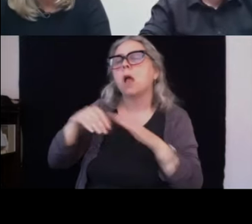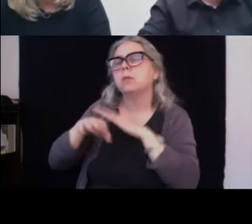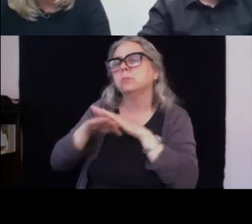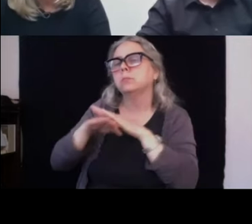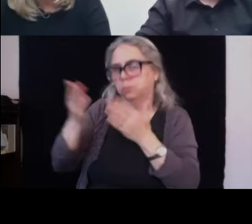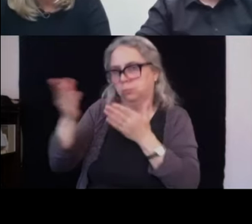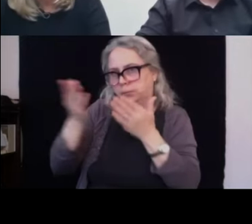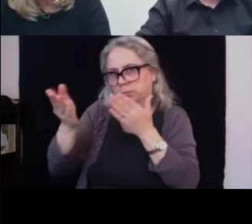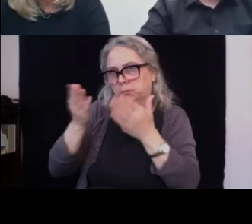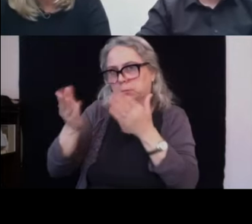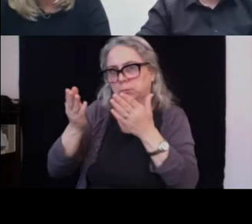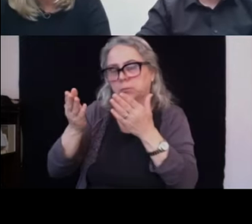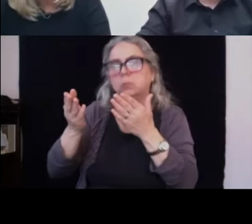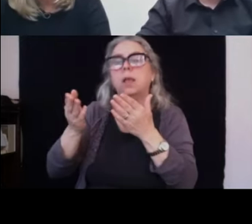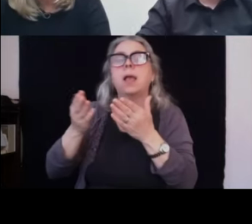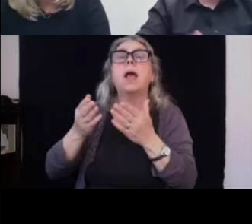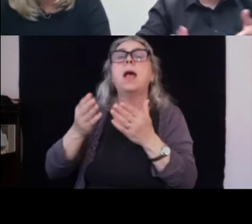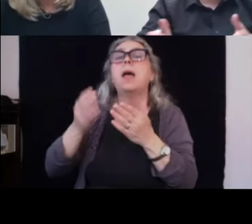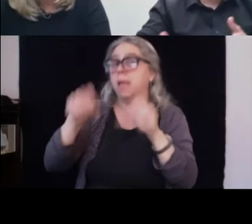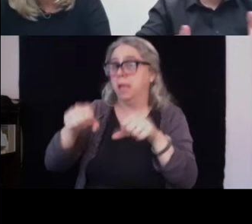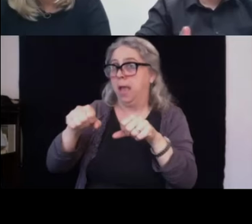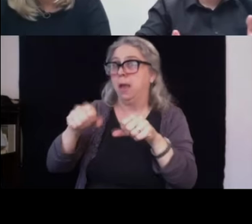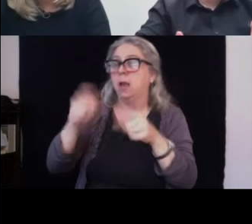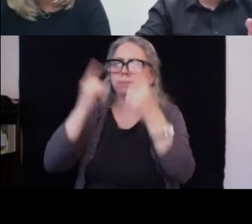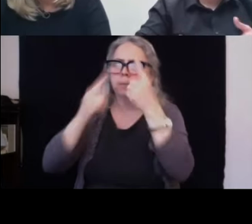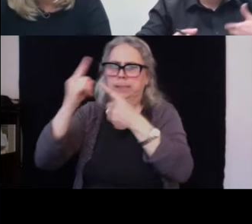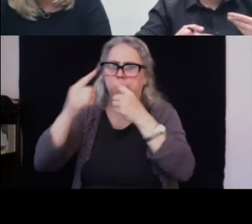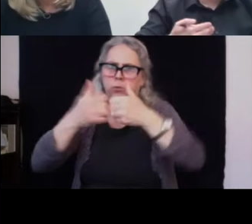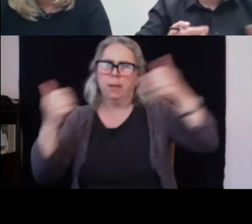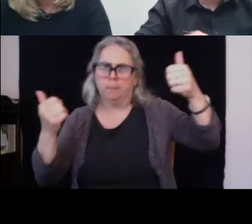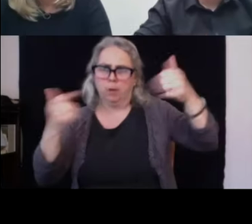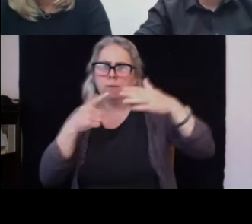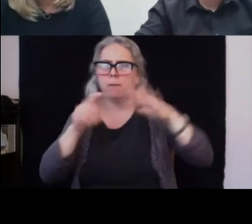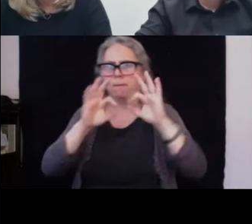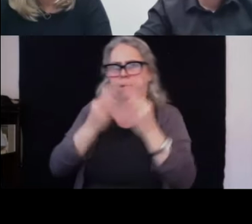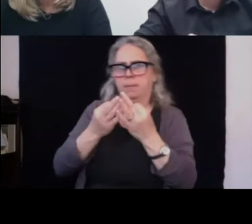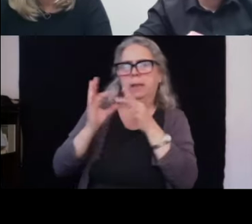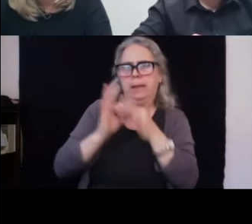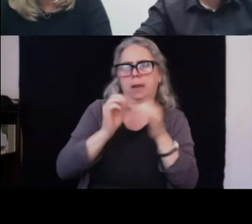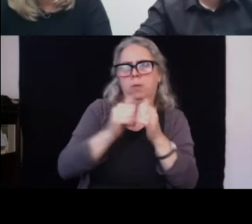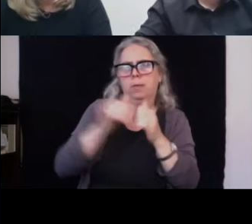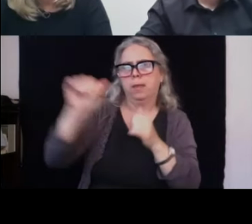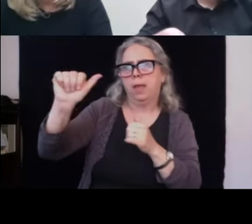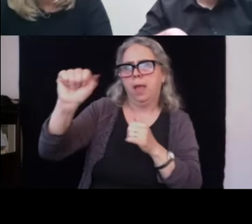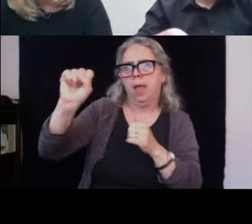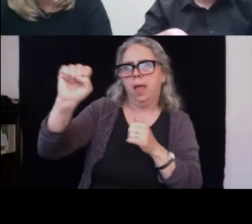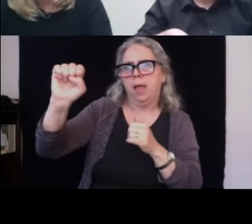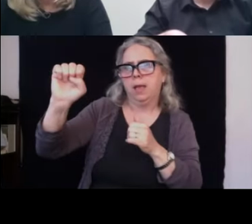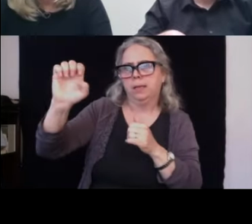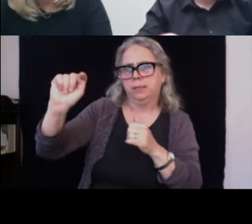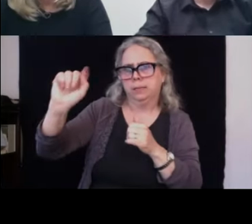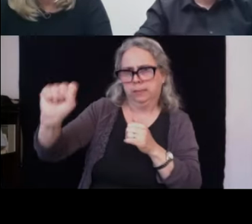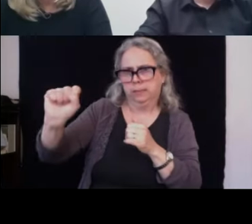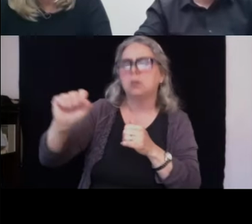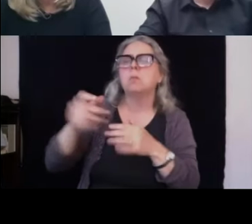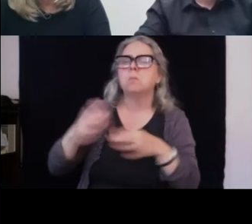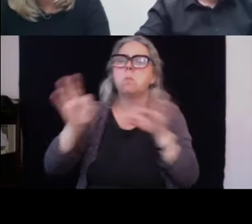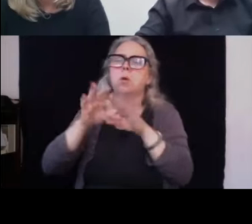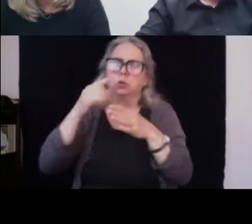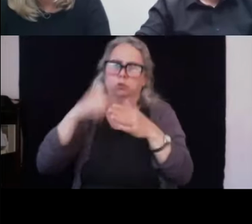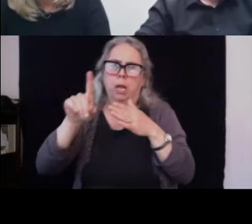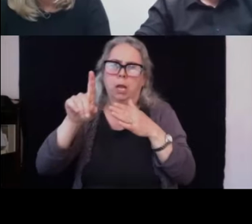And at that time, they can be considered separate from the family in terms of assets and things like that. So it's important to check in with MaineCare around that time